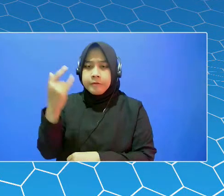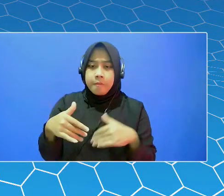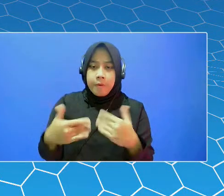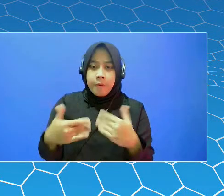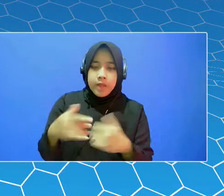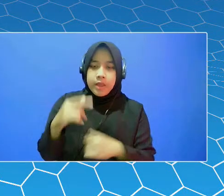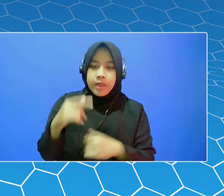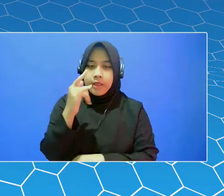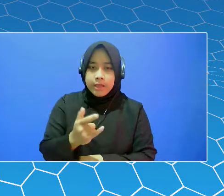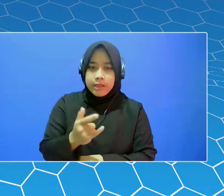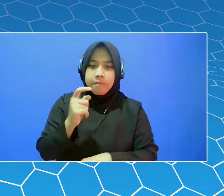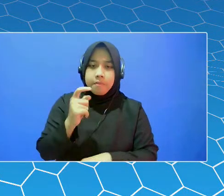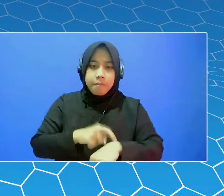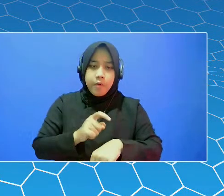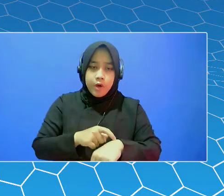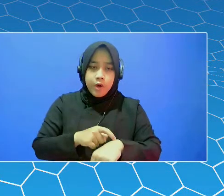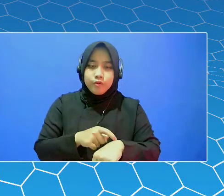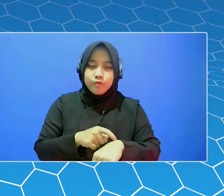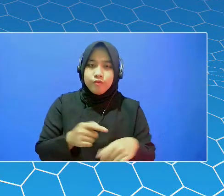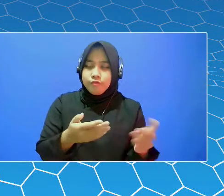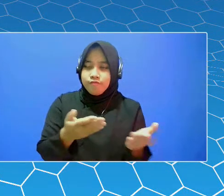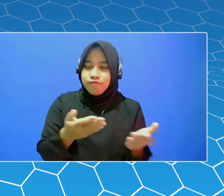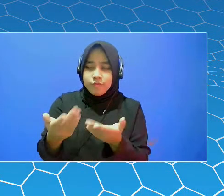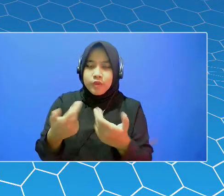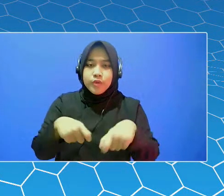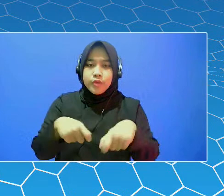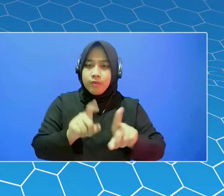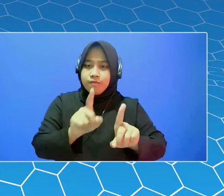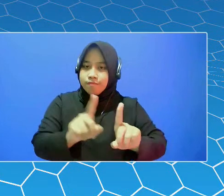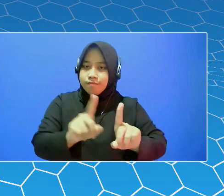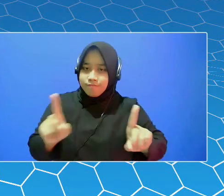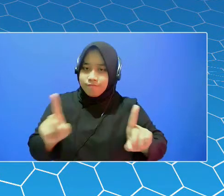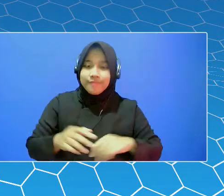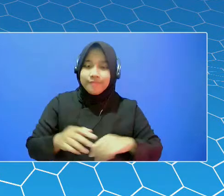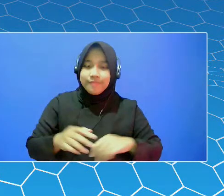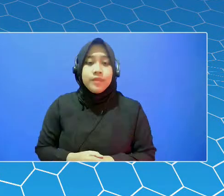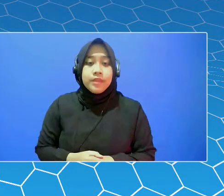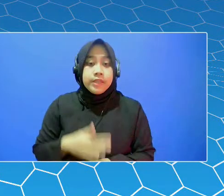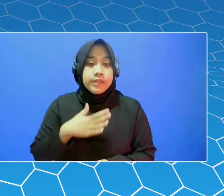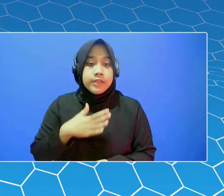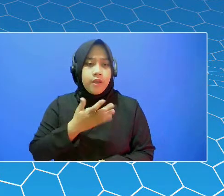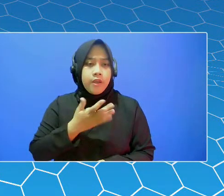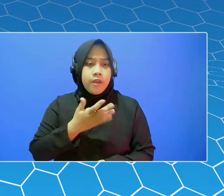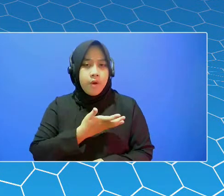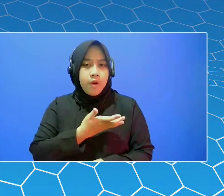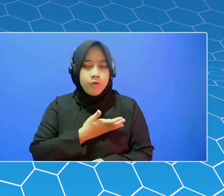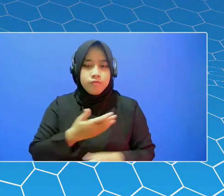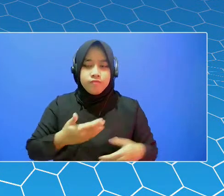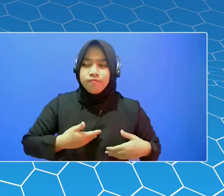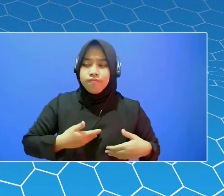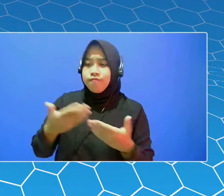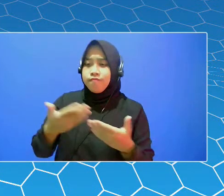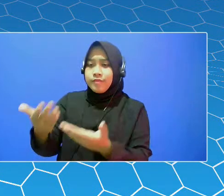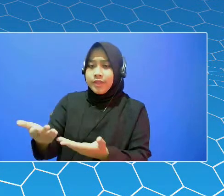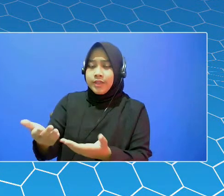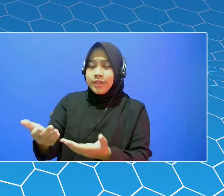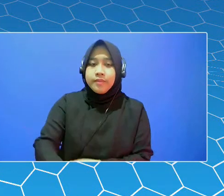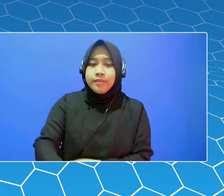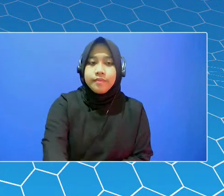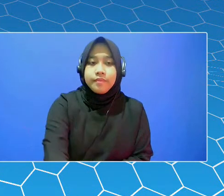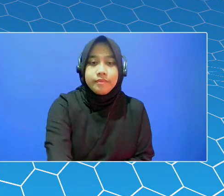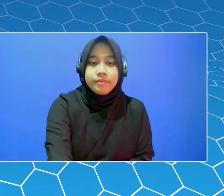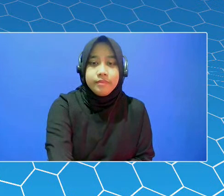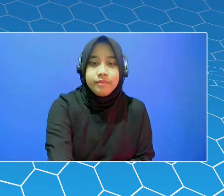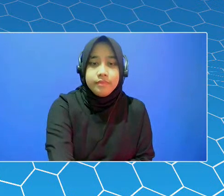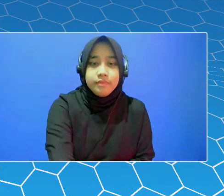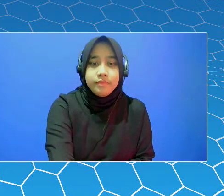which is given to them. With that, I would like to hand over this to Oliver Richards, who will give